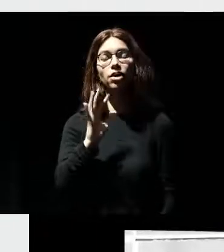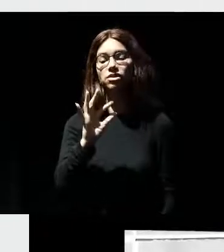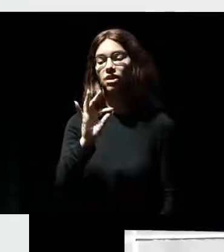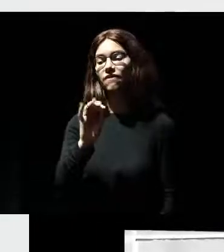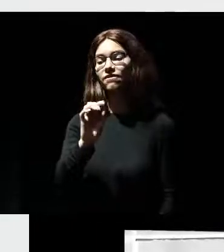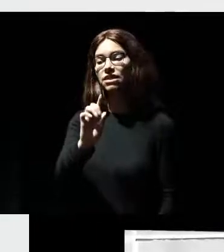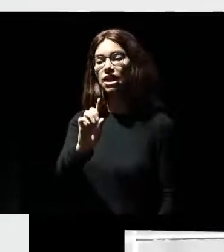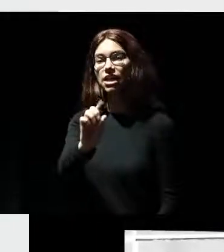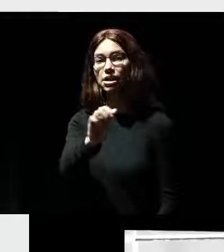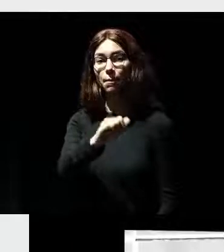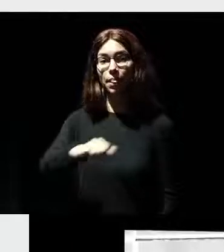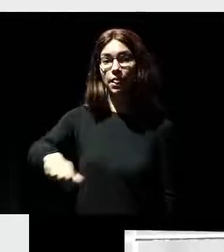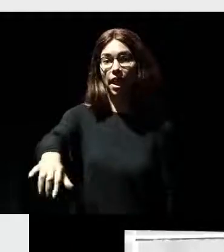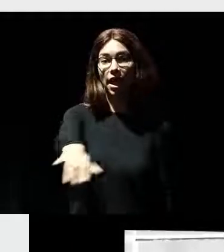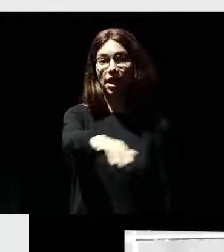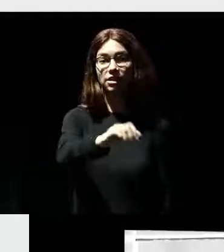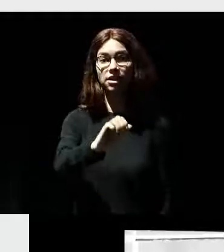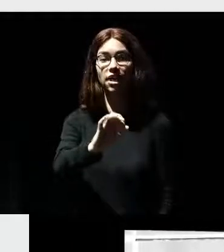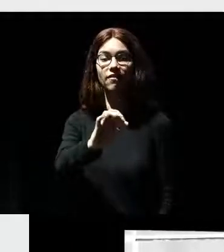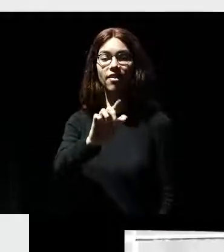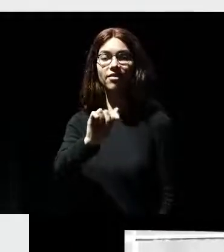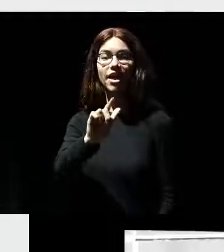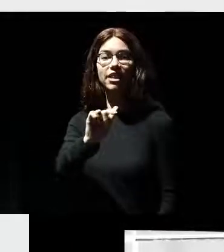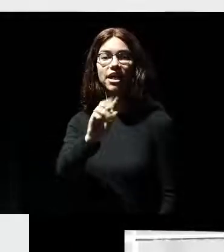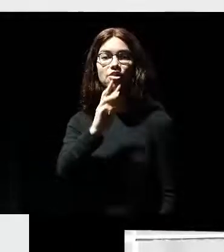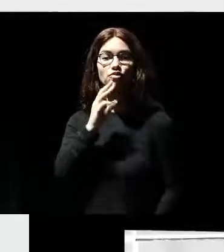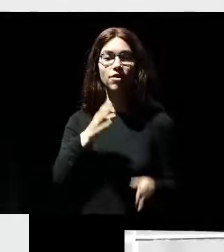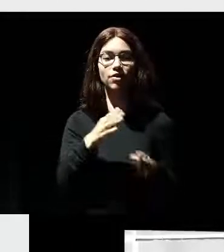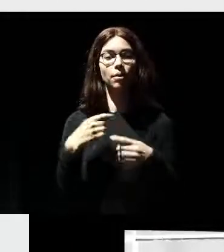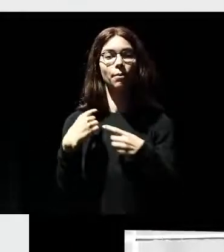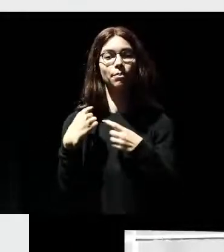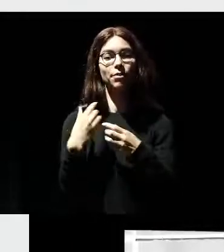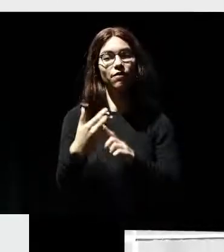floodplain of the Los Angeles River before it was channelized.